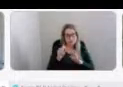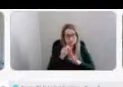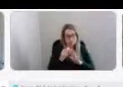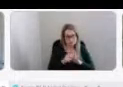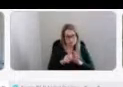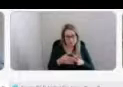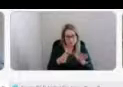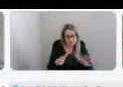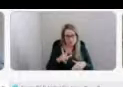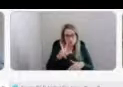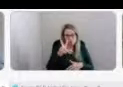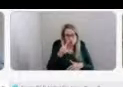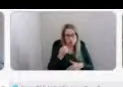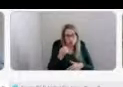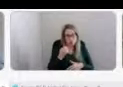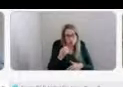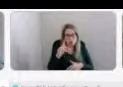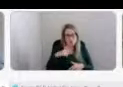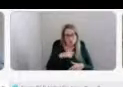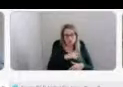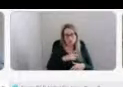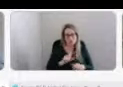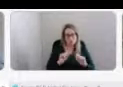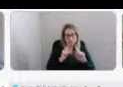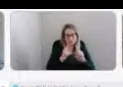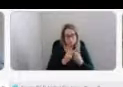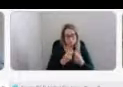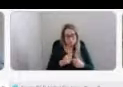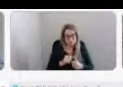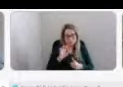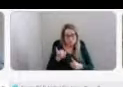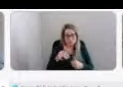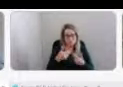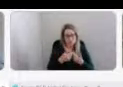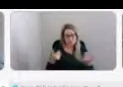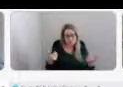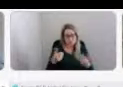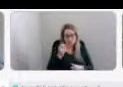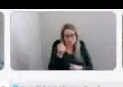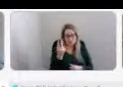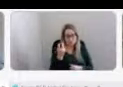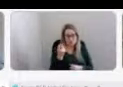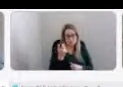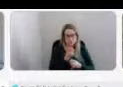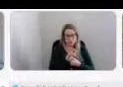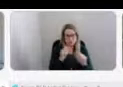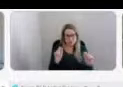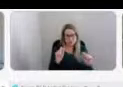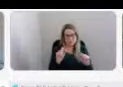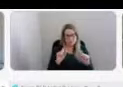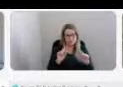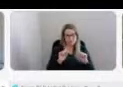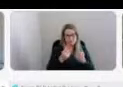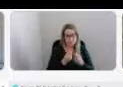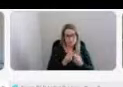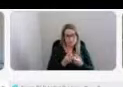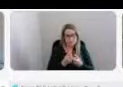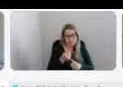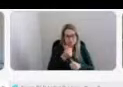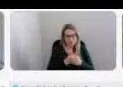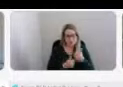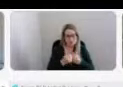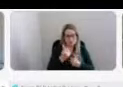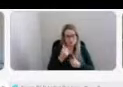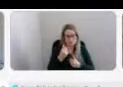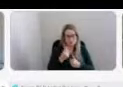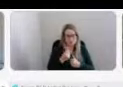there were 30 legislative districts that were divided into 12 safe districts each